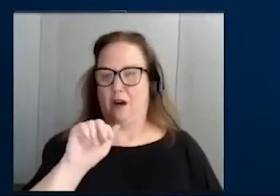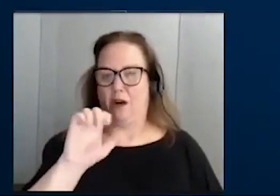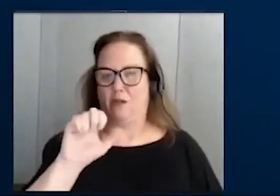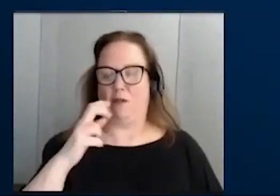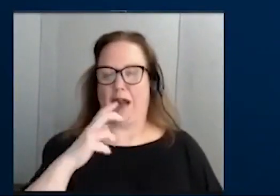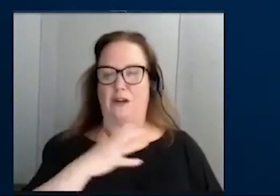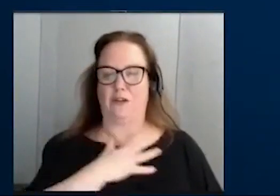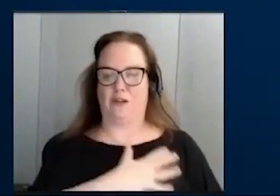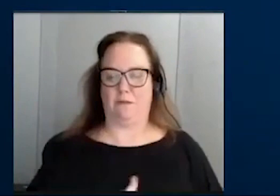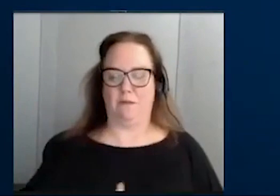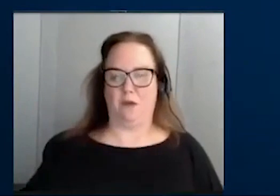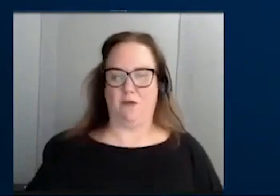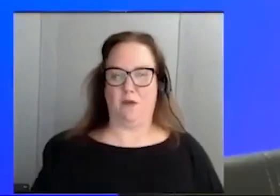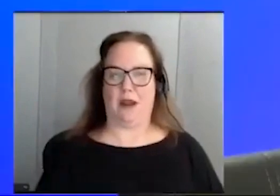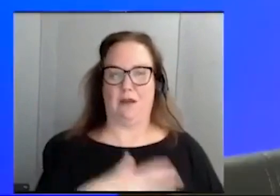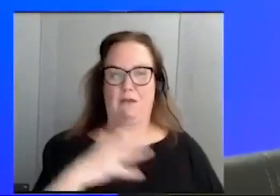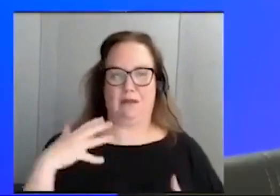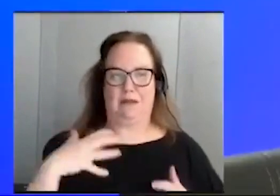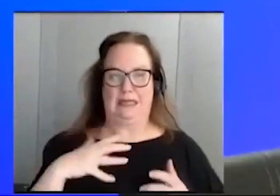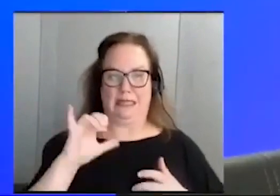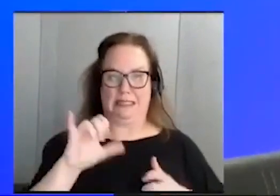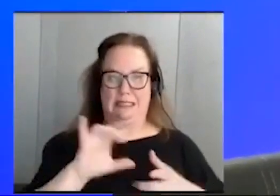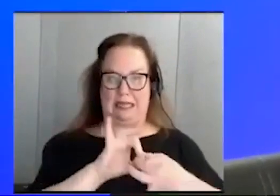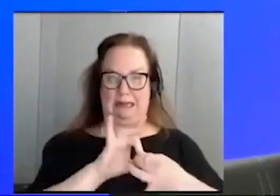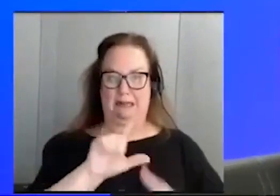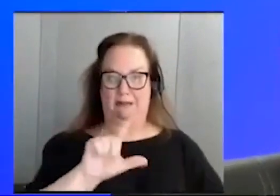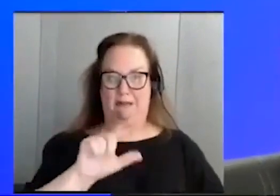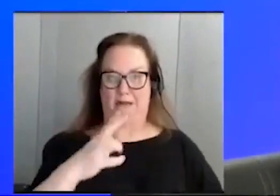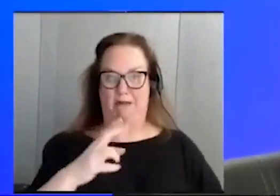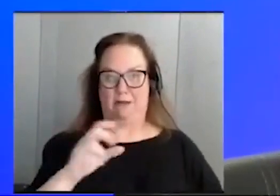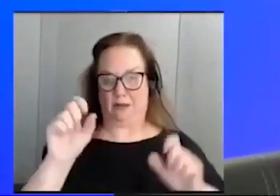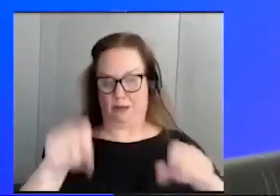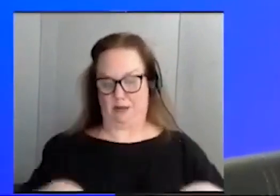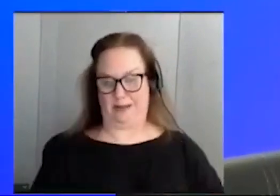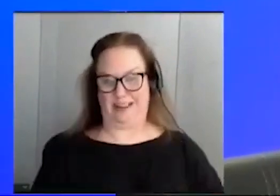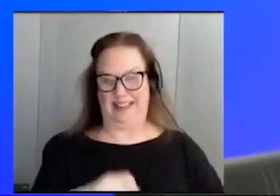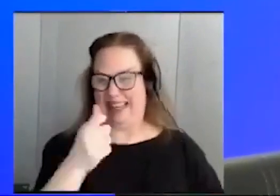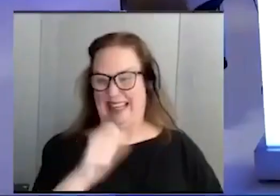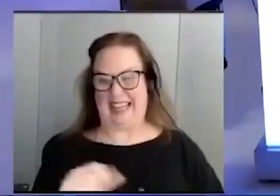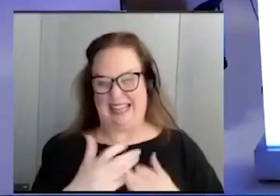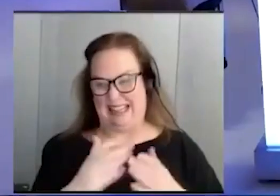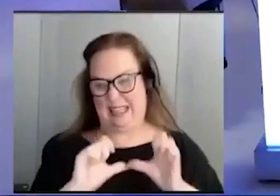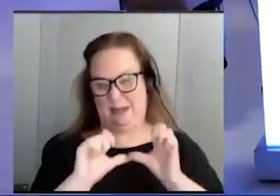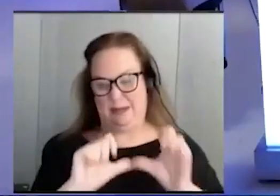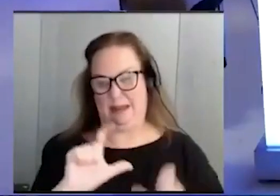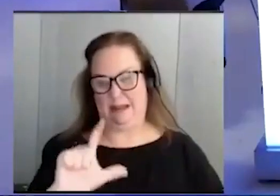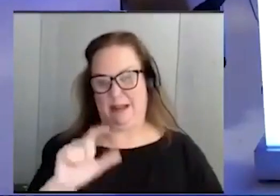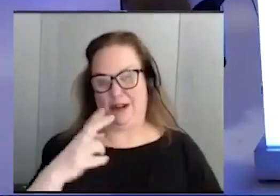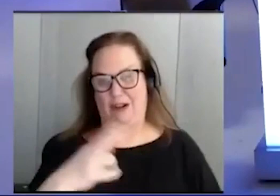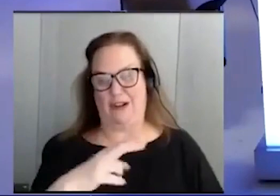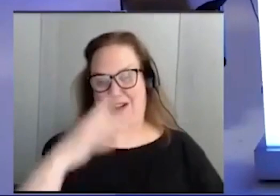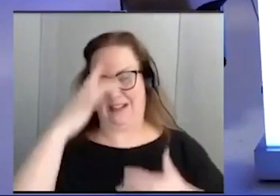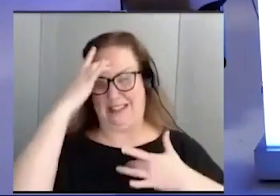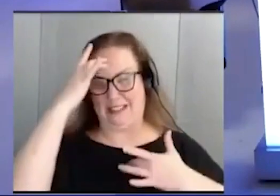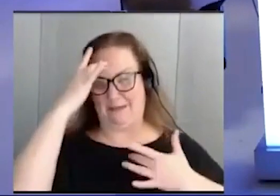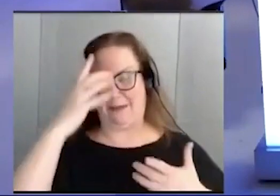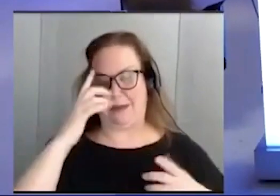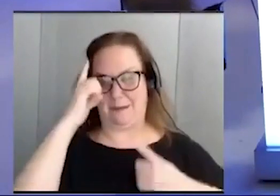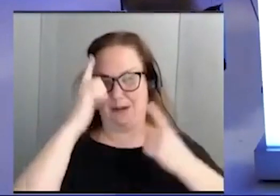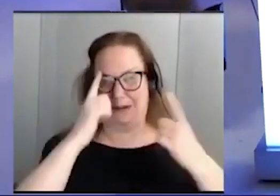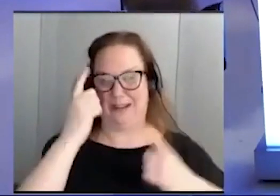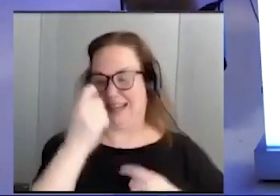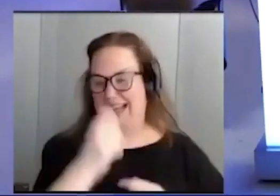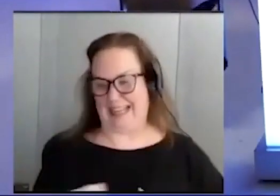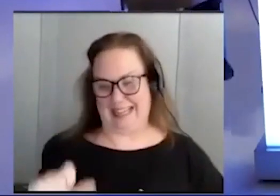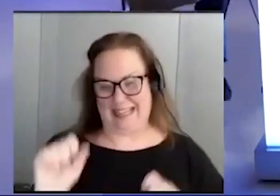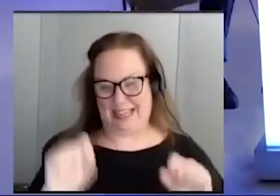haul symptom? It could be. Could be. Could almost anything be a long haul symptom? That's what I'm starting to wonder. Could be, yes.